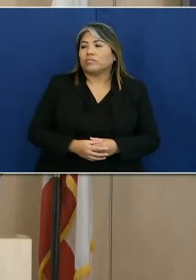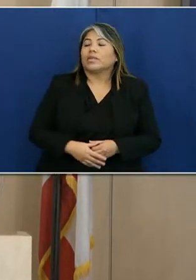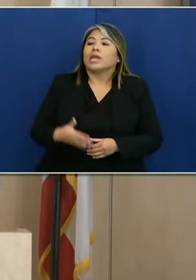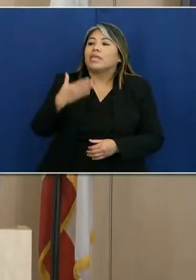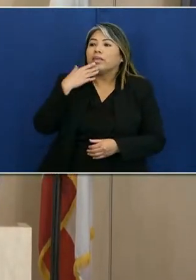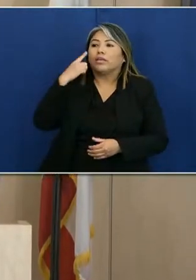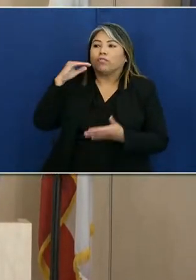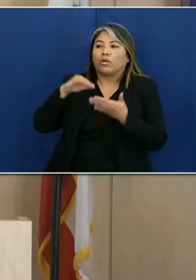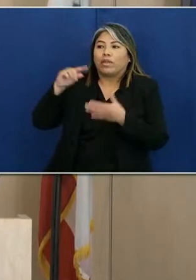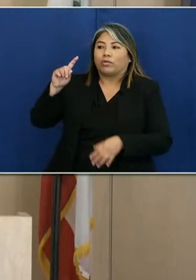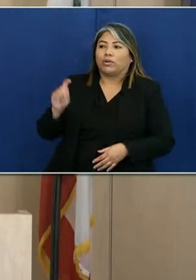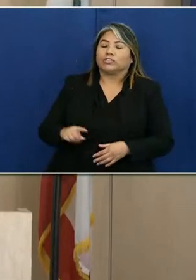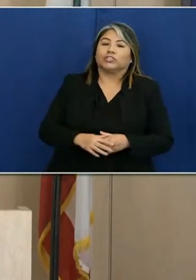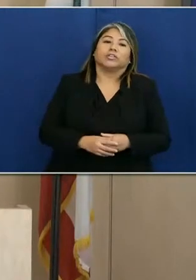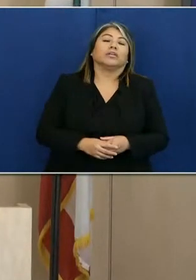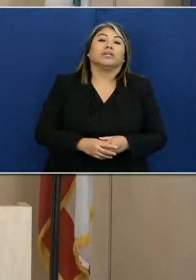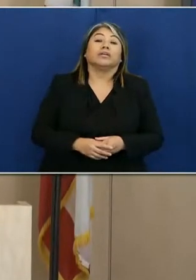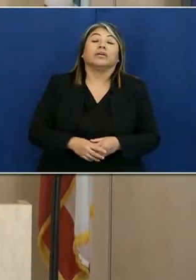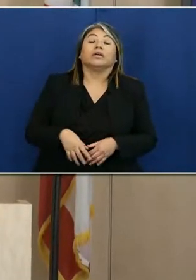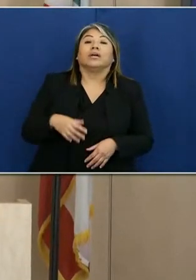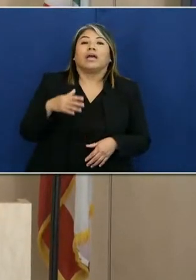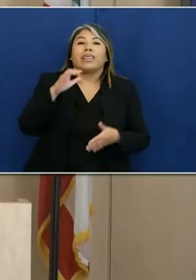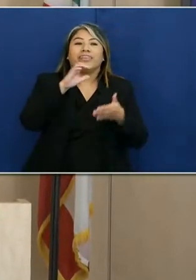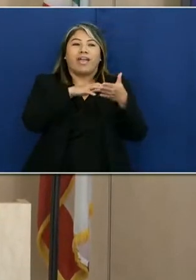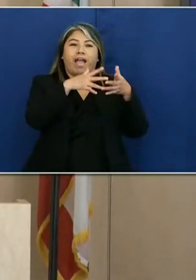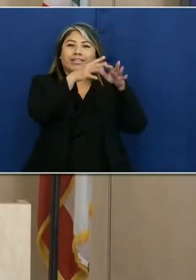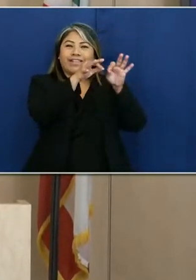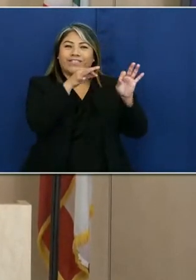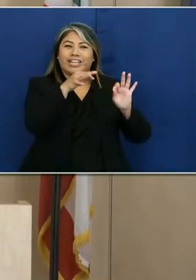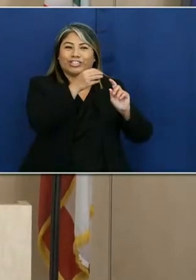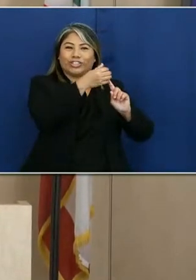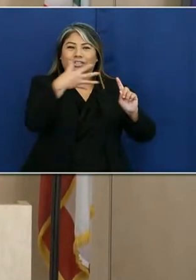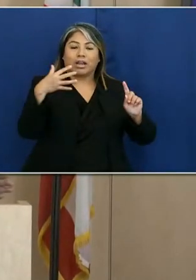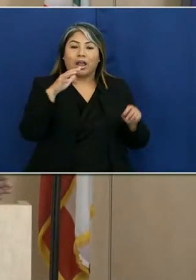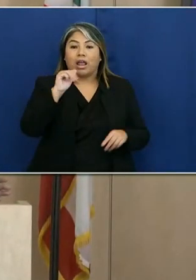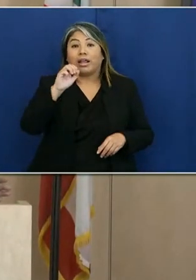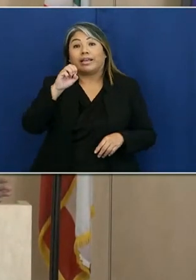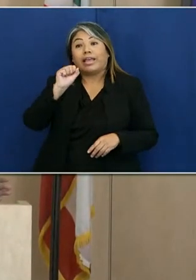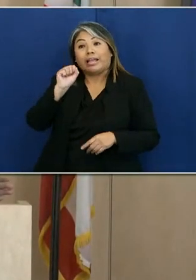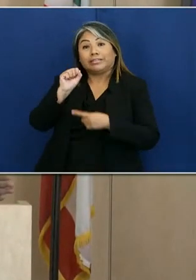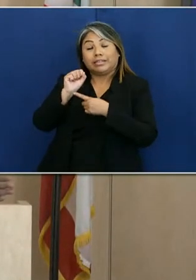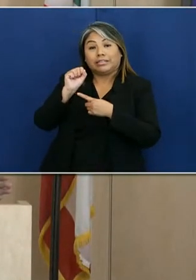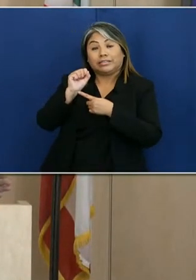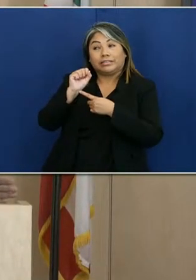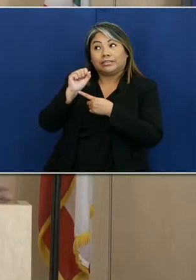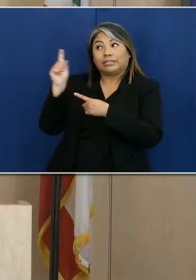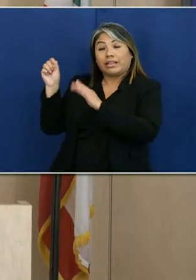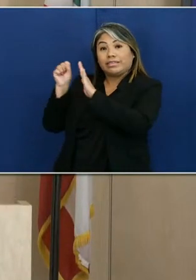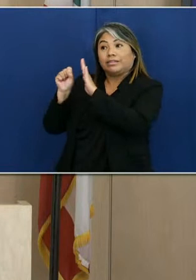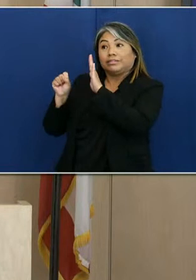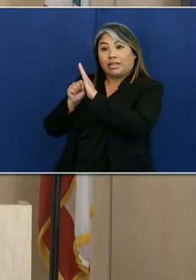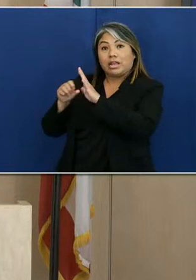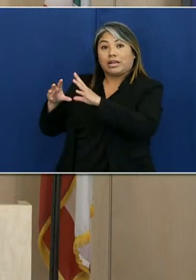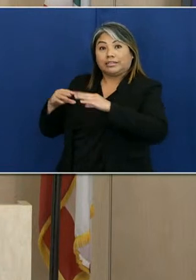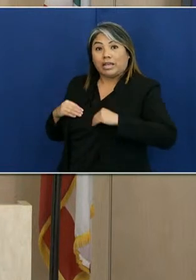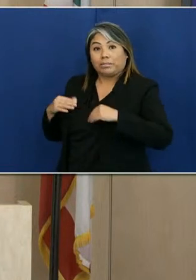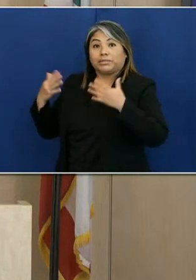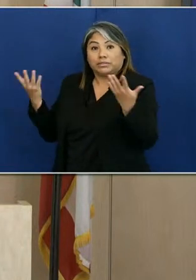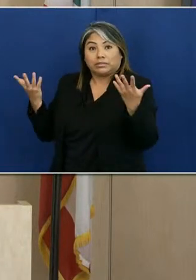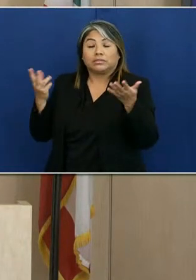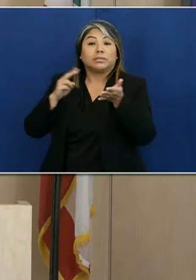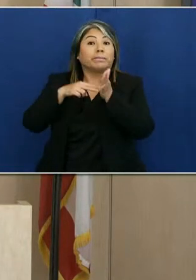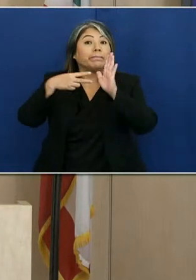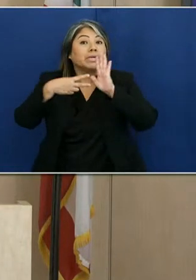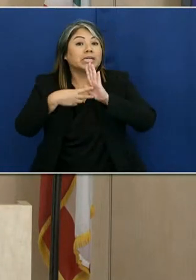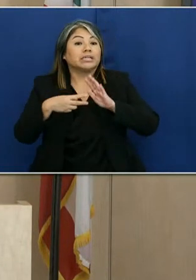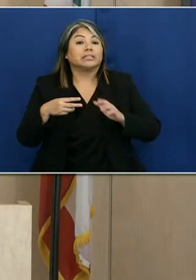Thank you for that question. In the definition of cases that the state accepts, we